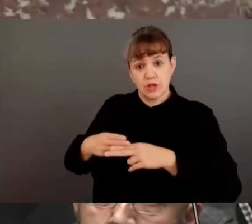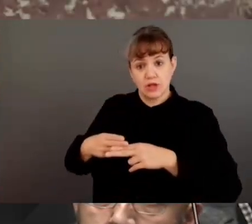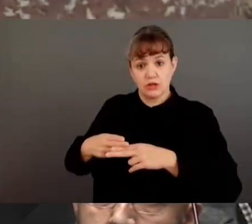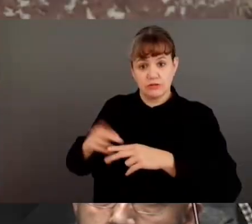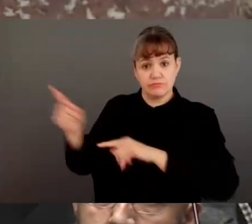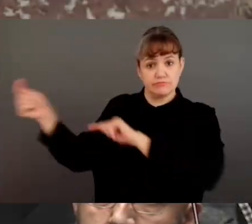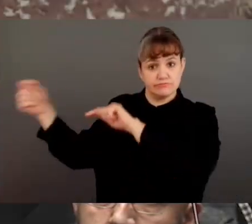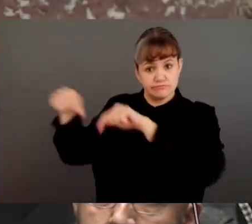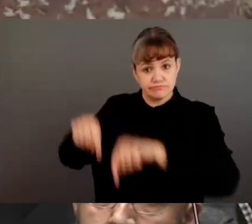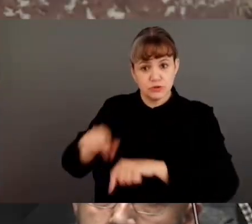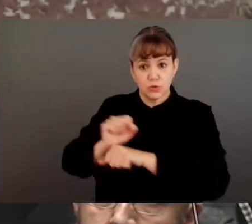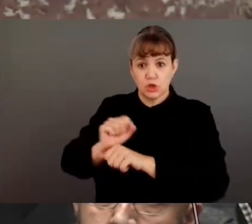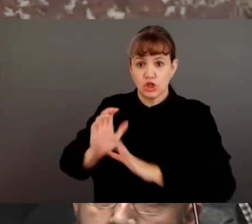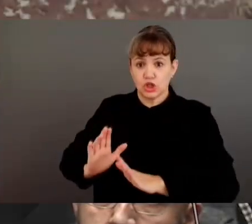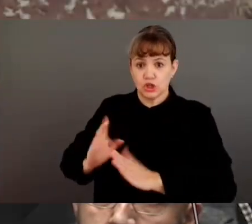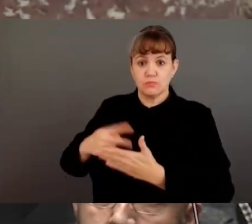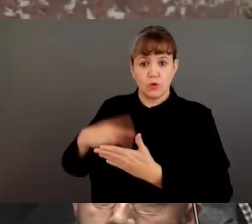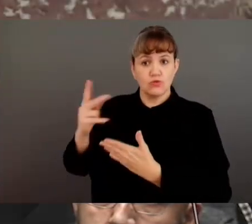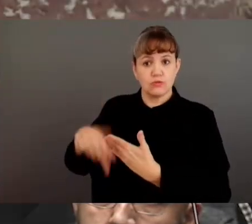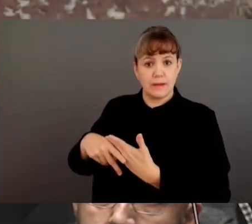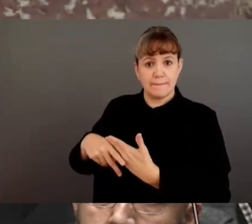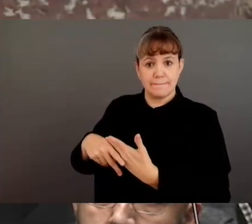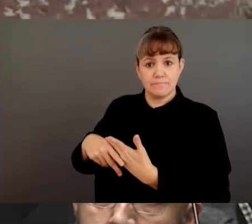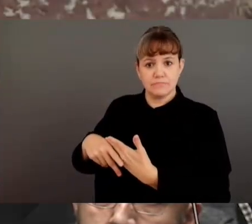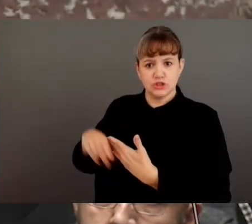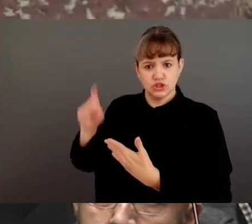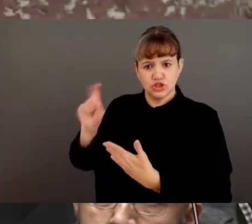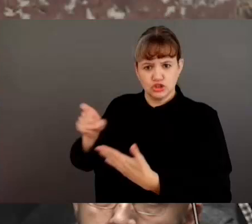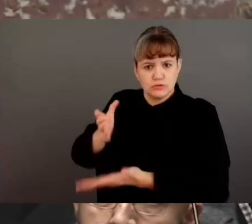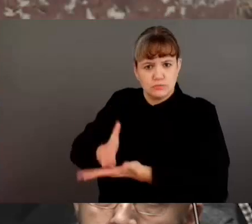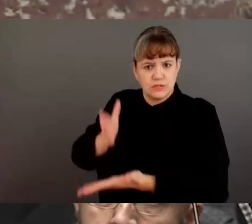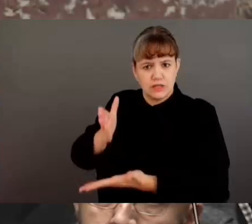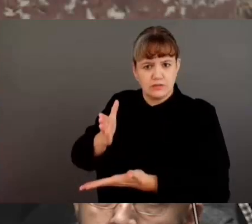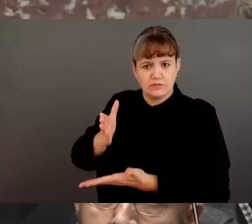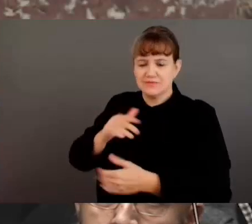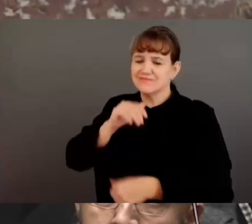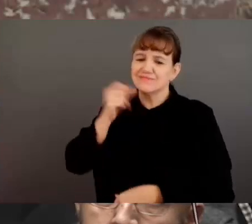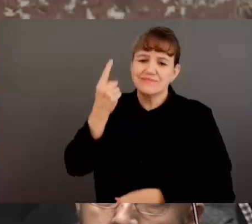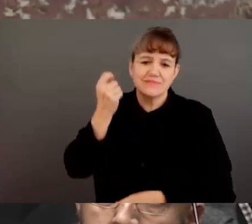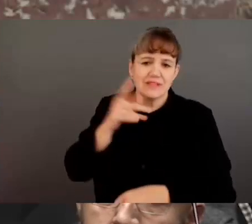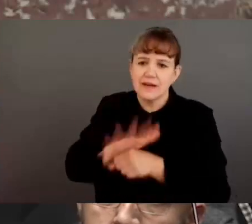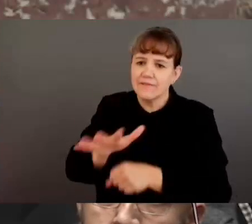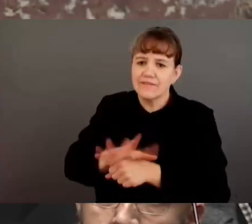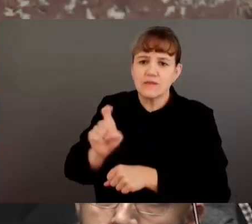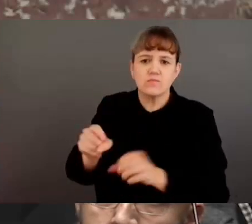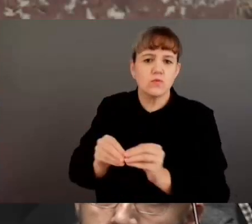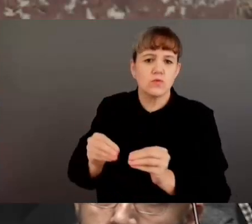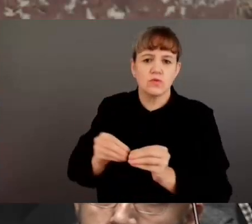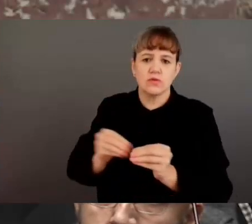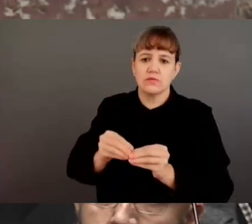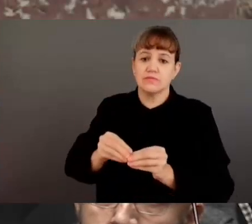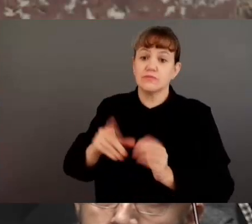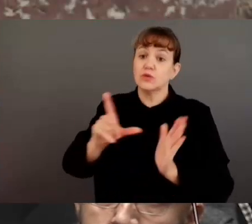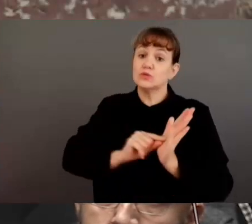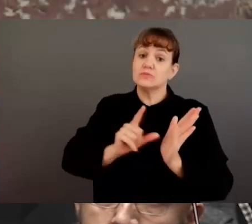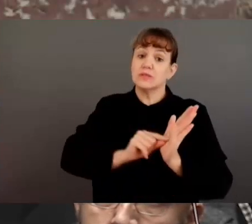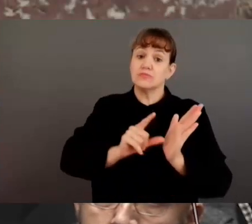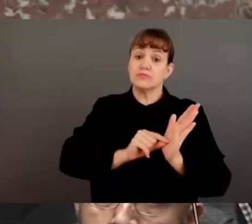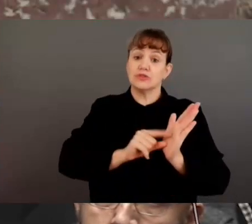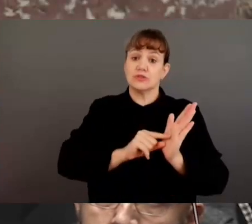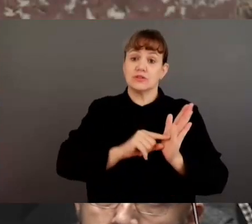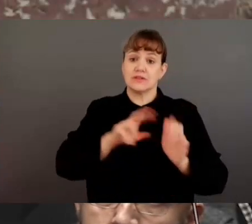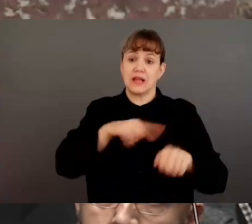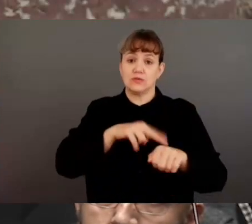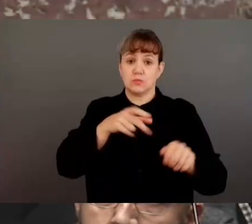enough. According to the National Post, quote, nearly half of all Canadians believe that mass deportations